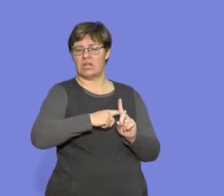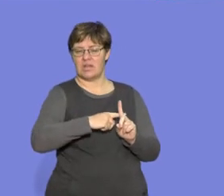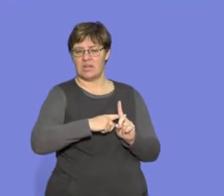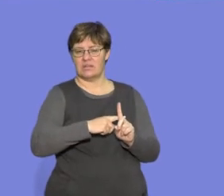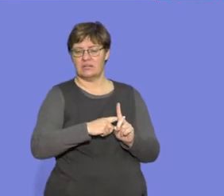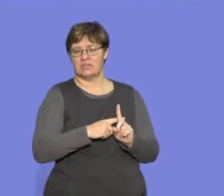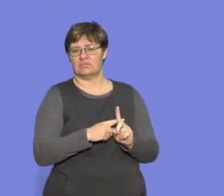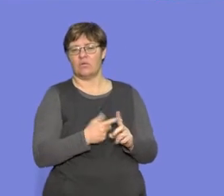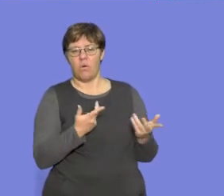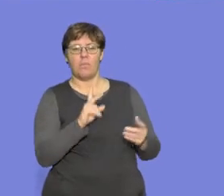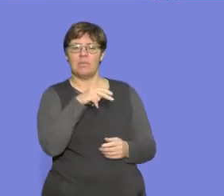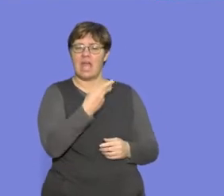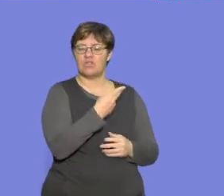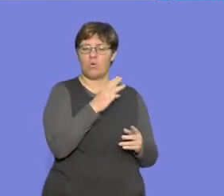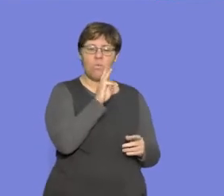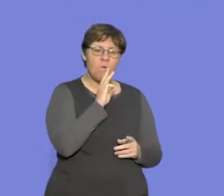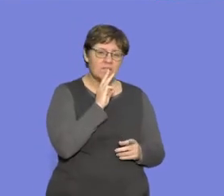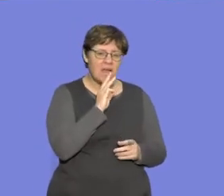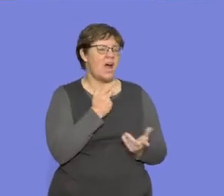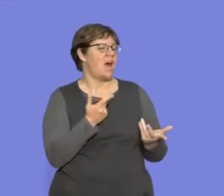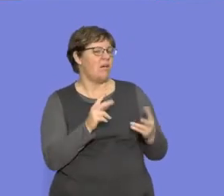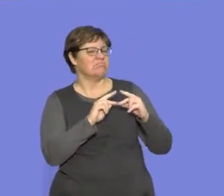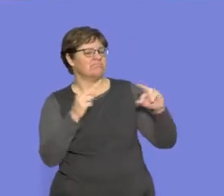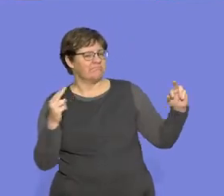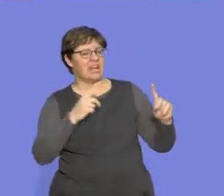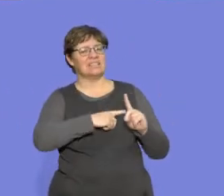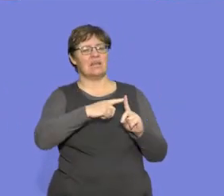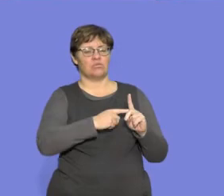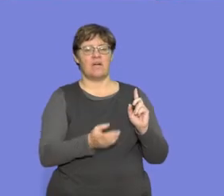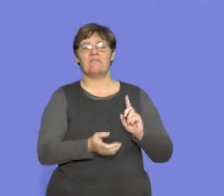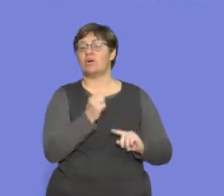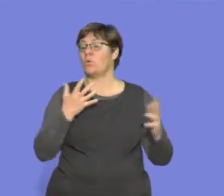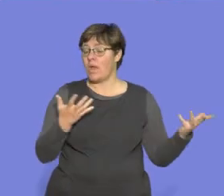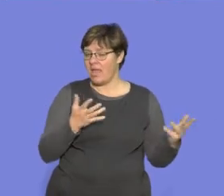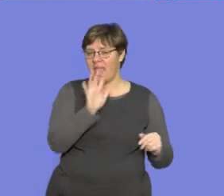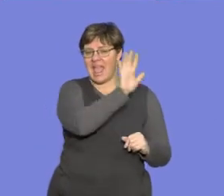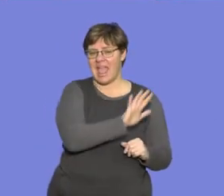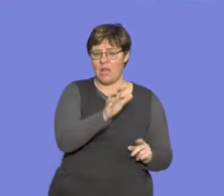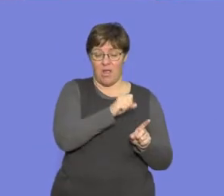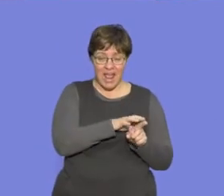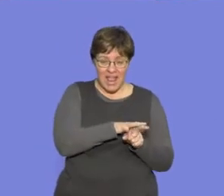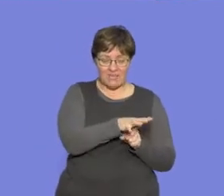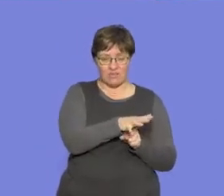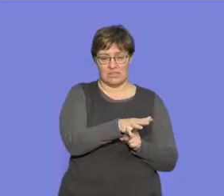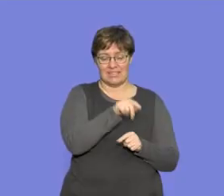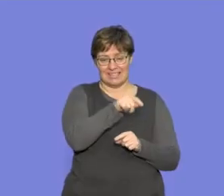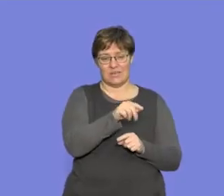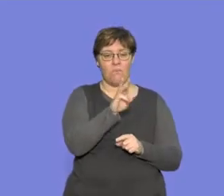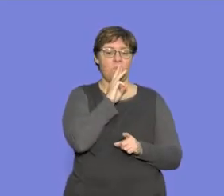as pH of water, as well as the type of temperature that's found in the area that influences the temperature of the